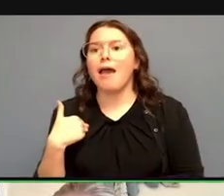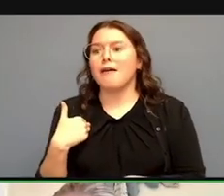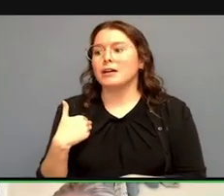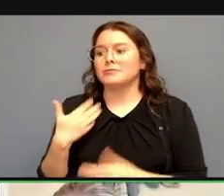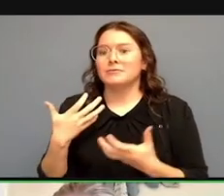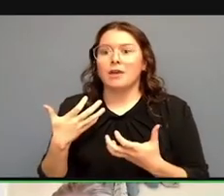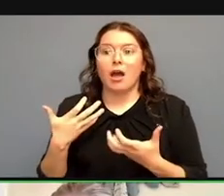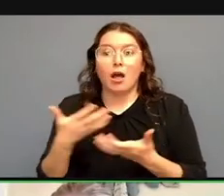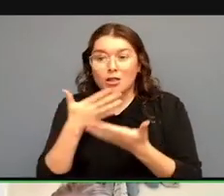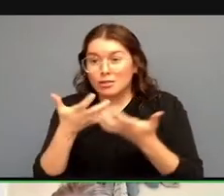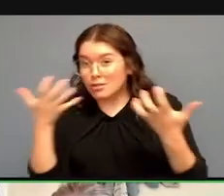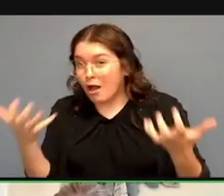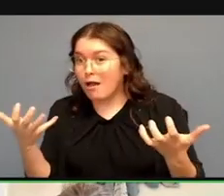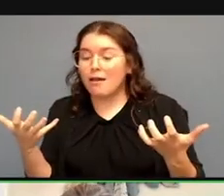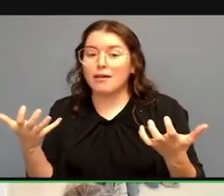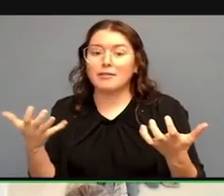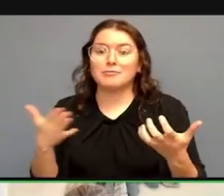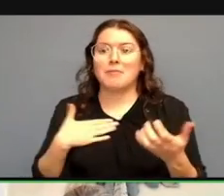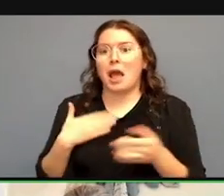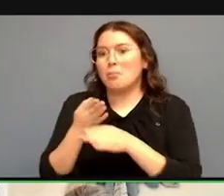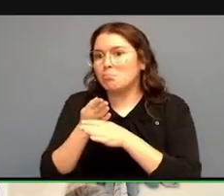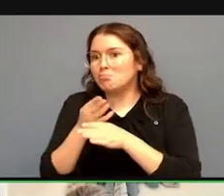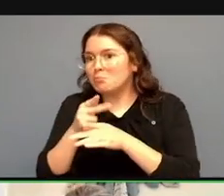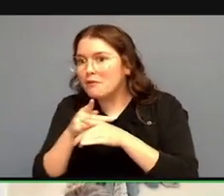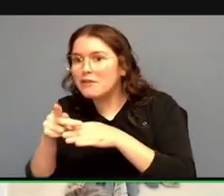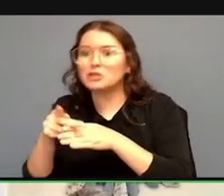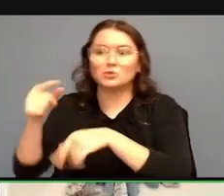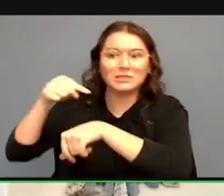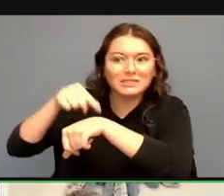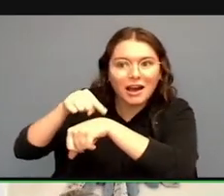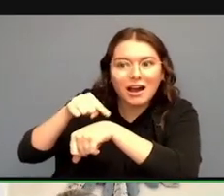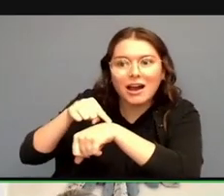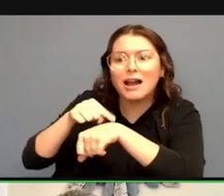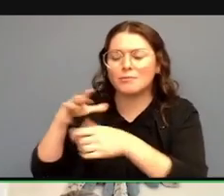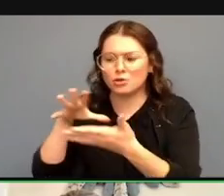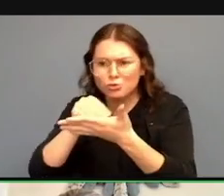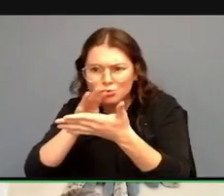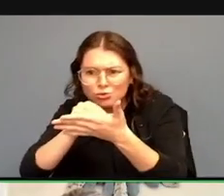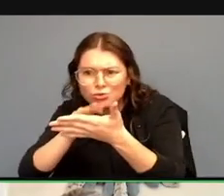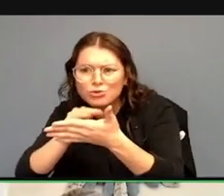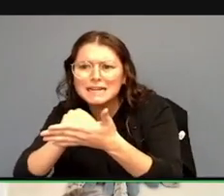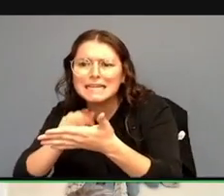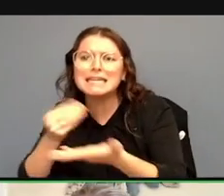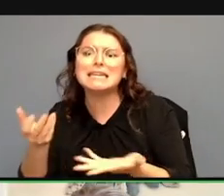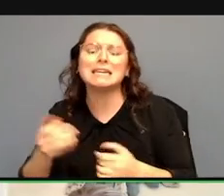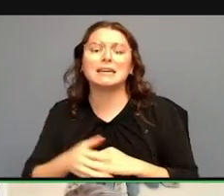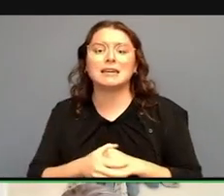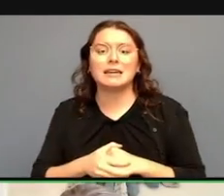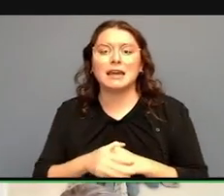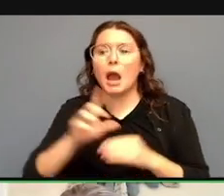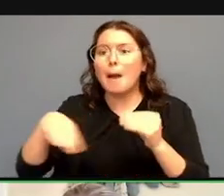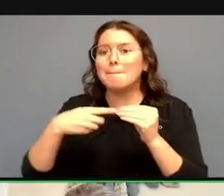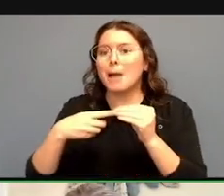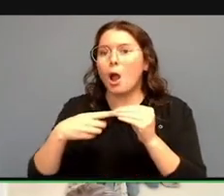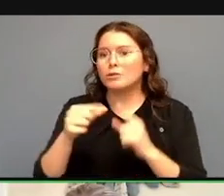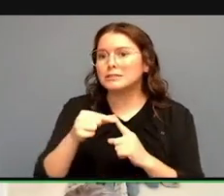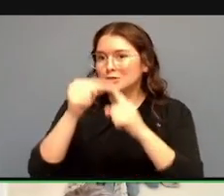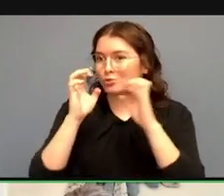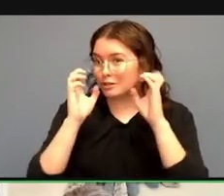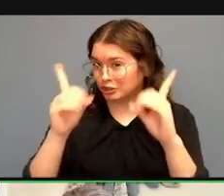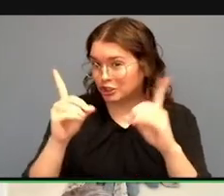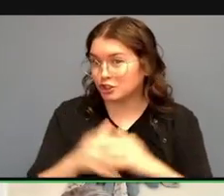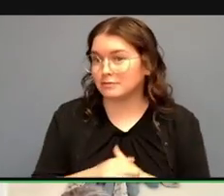lot of my professional time learning about special